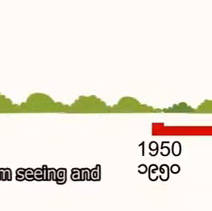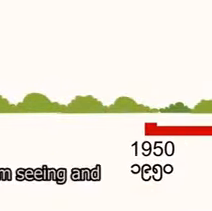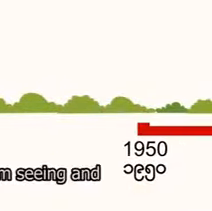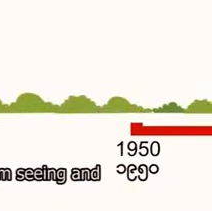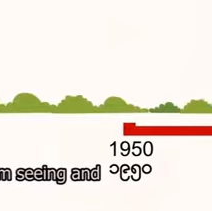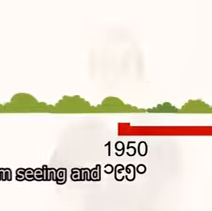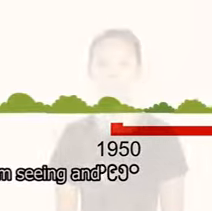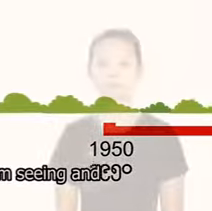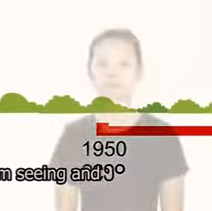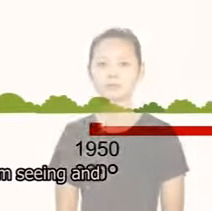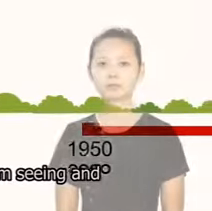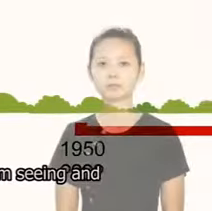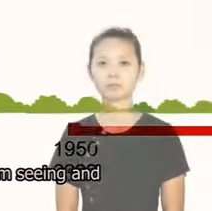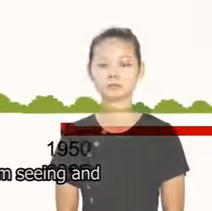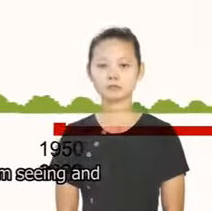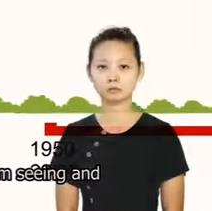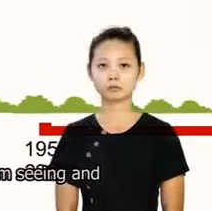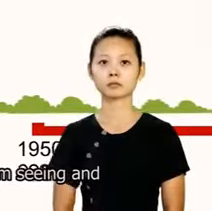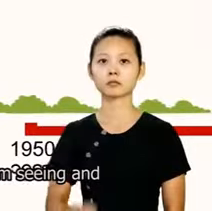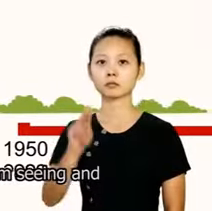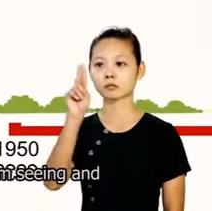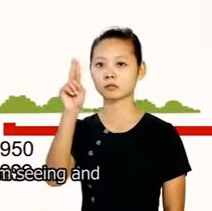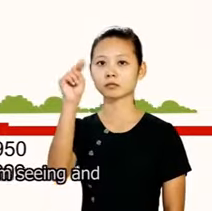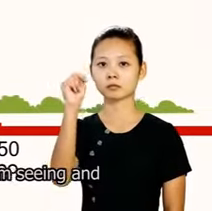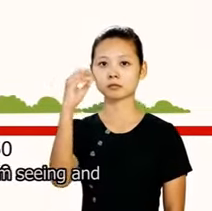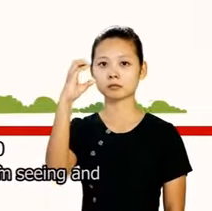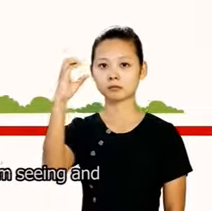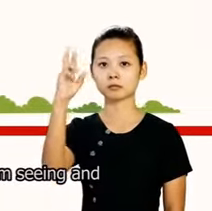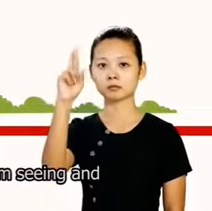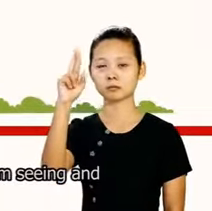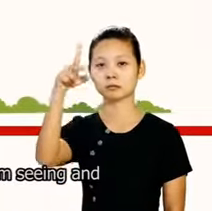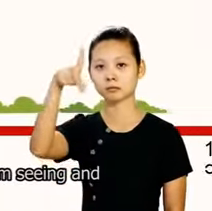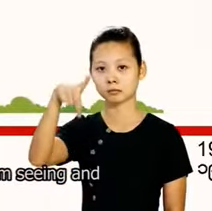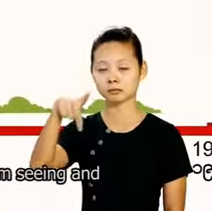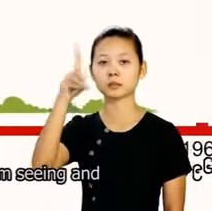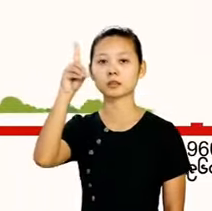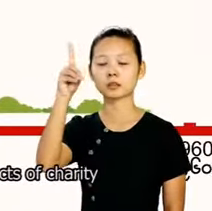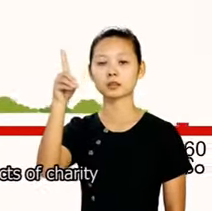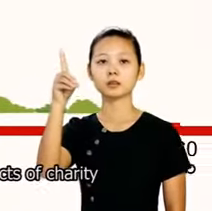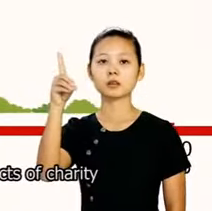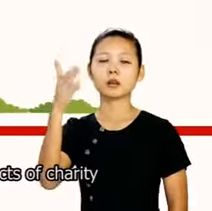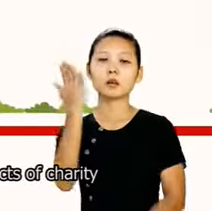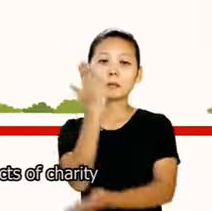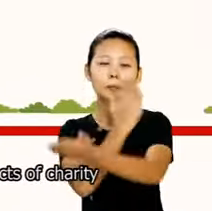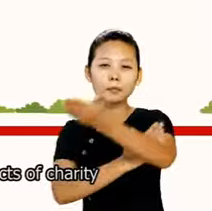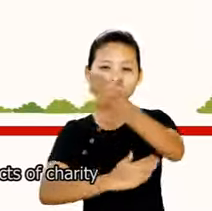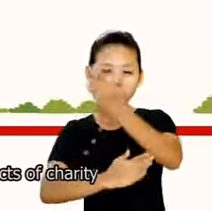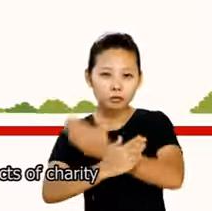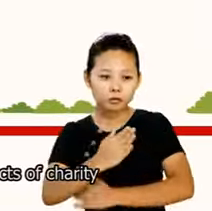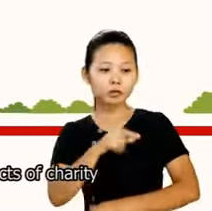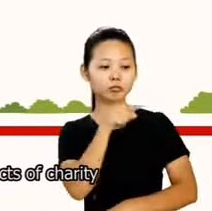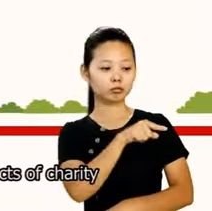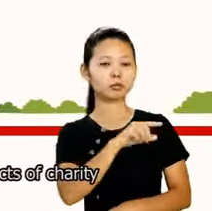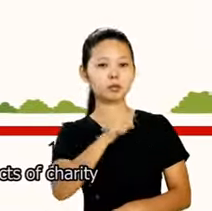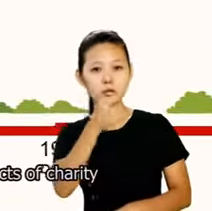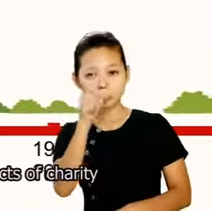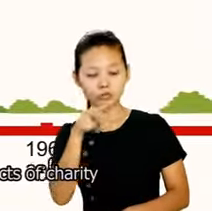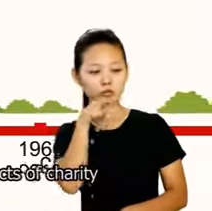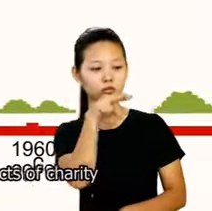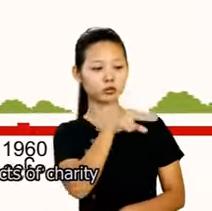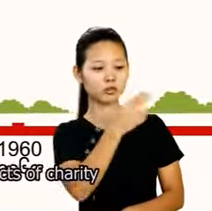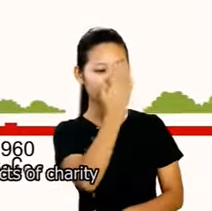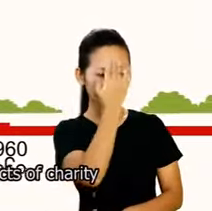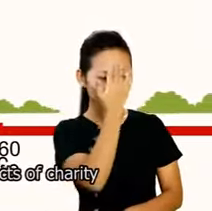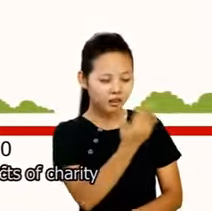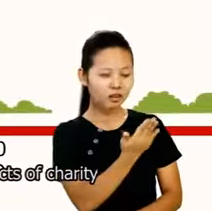The UNCRPD represents a clear shift from seeing and treating persons with disabilities